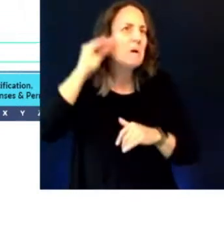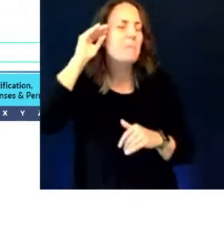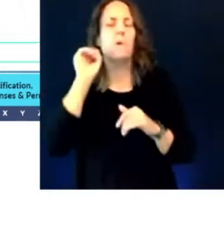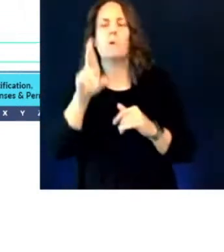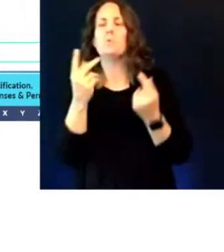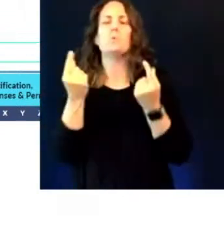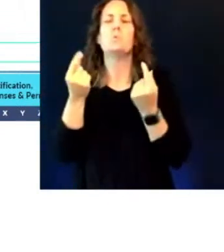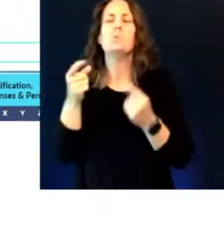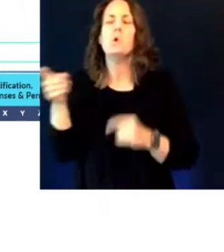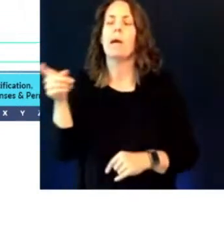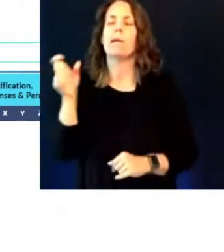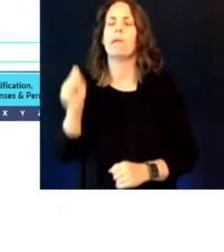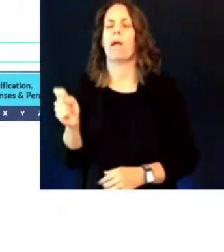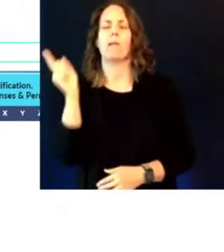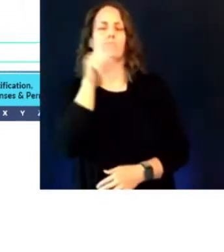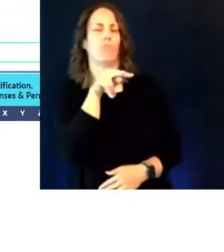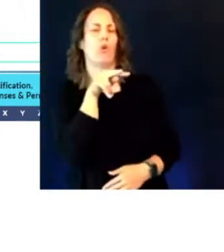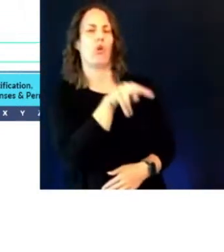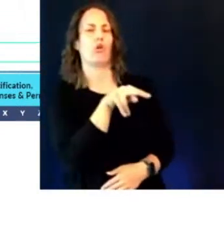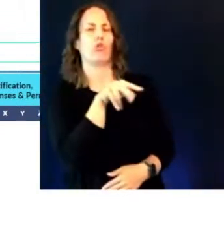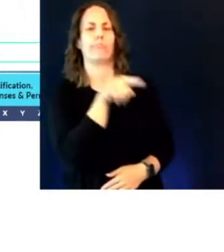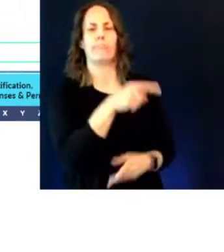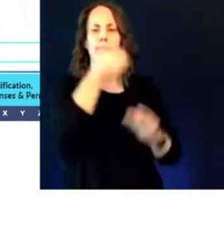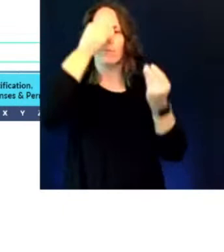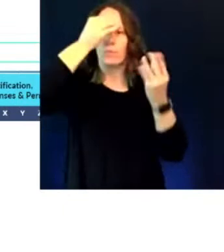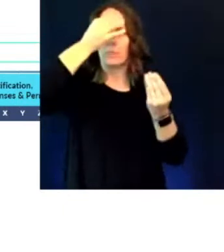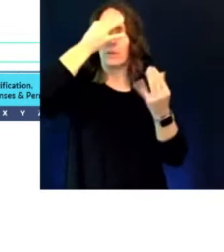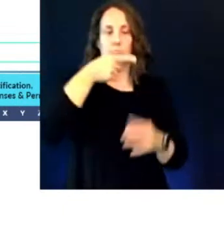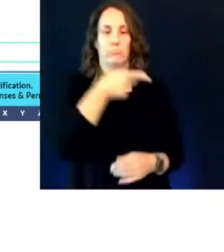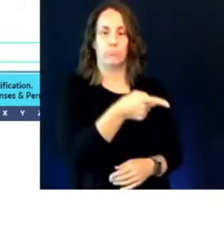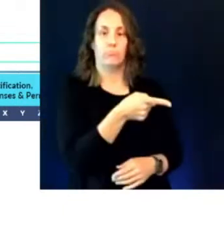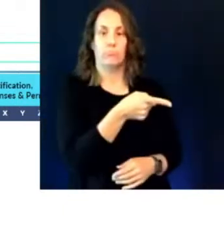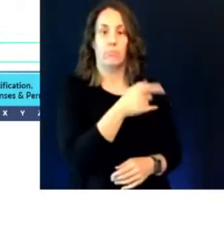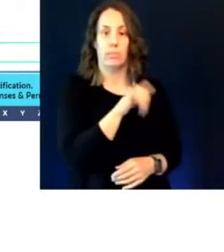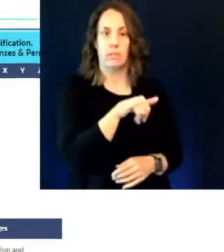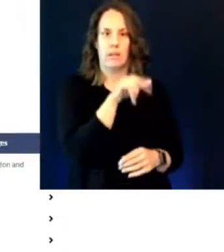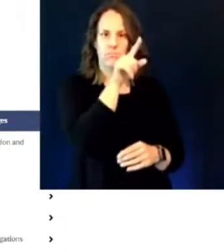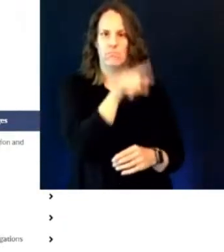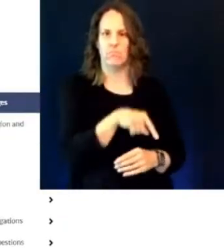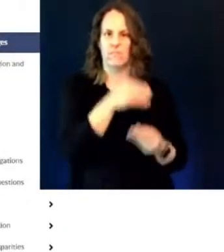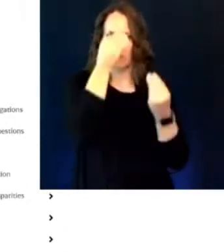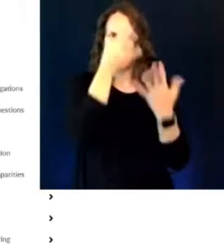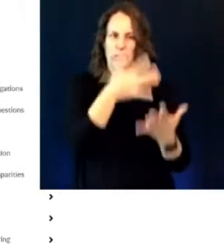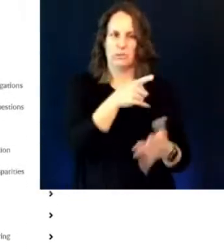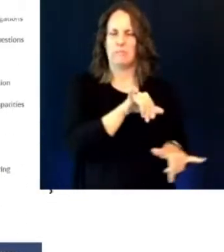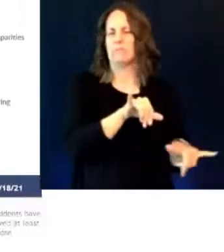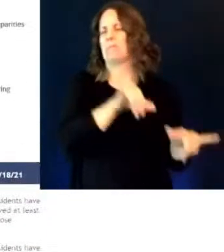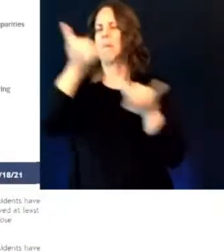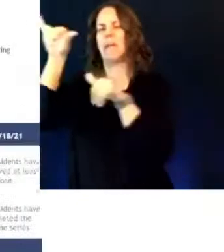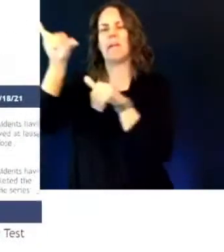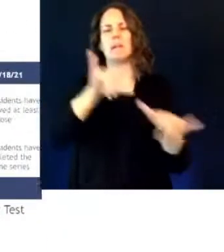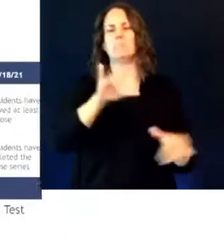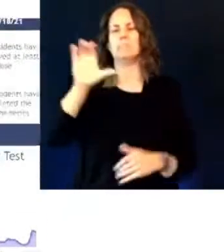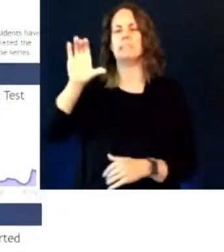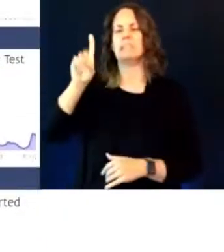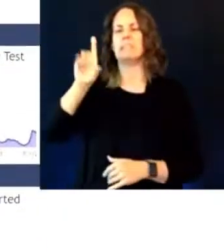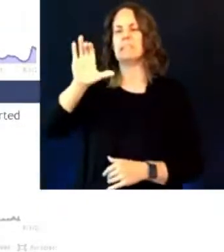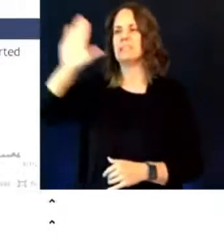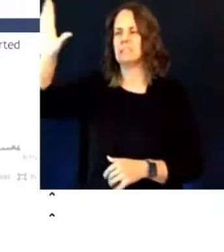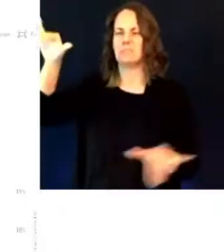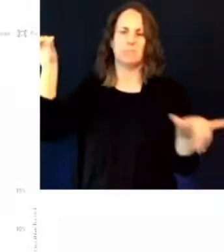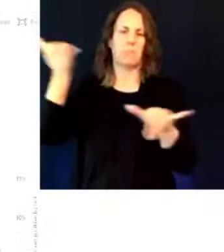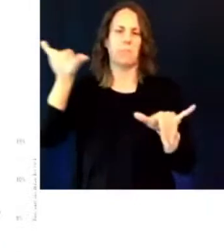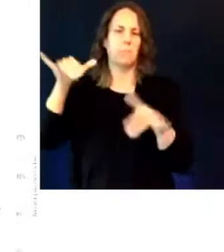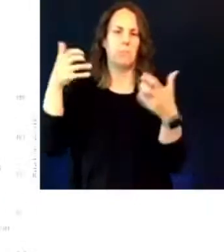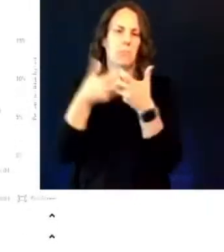of community transmission on the CDC COVID data tracker. And so I'm going to scroll down here to the bottom of the